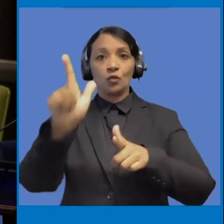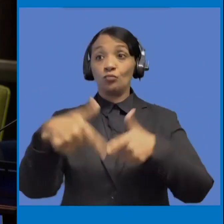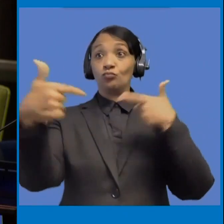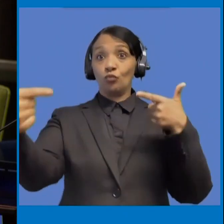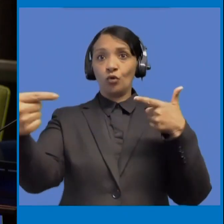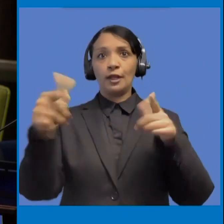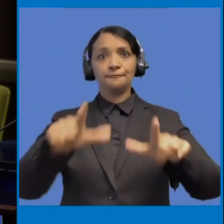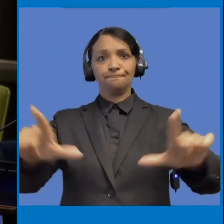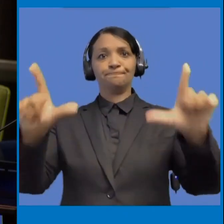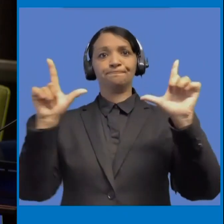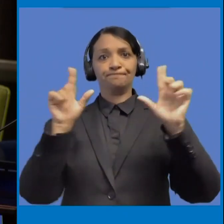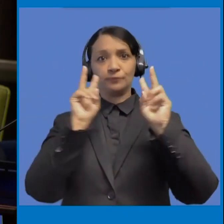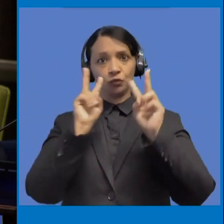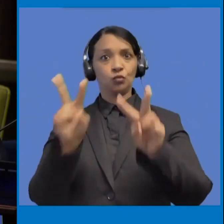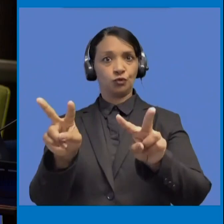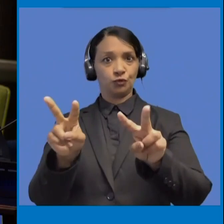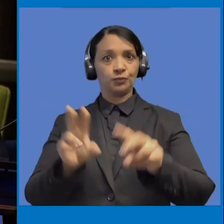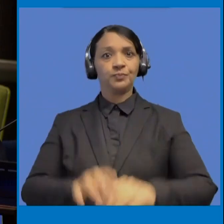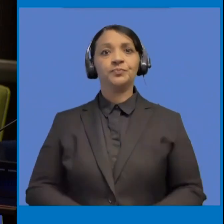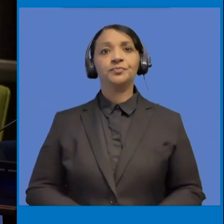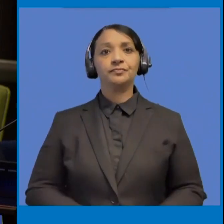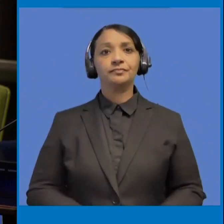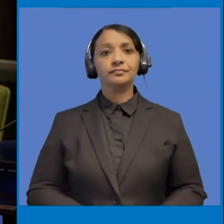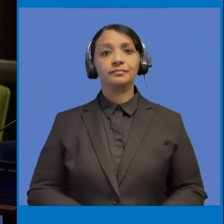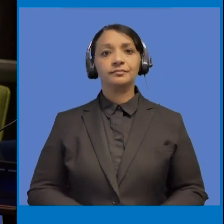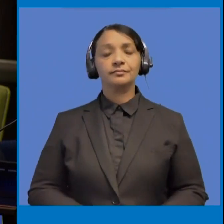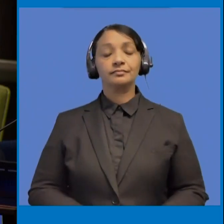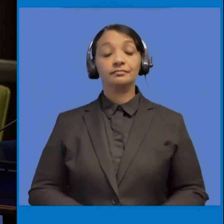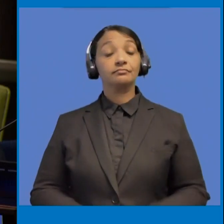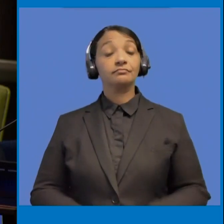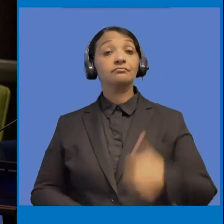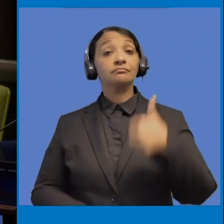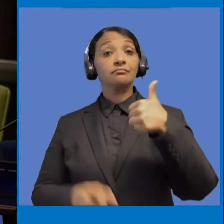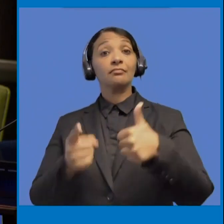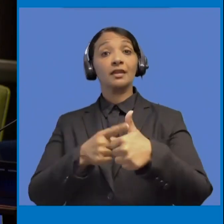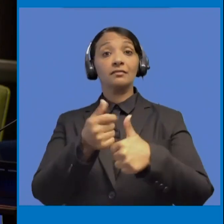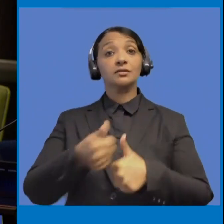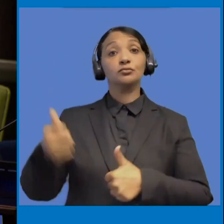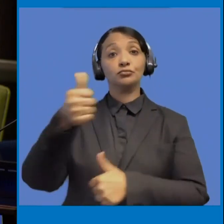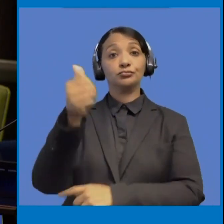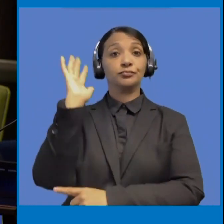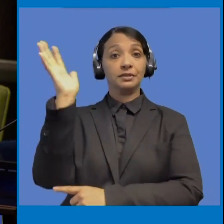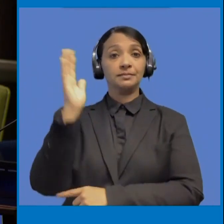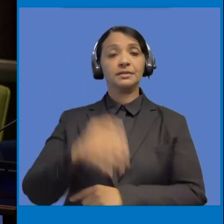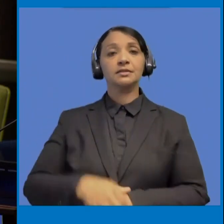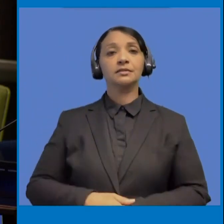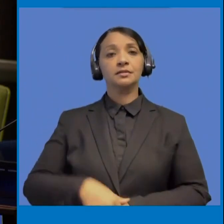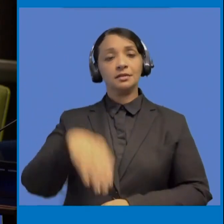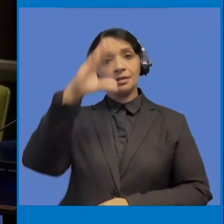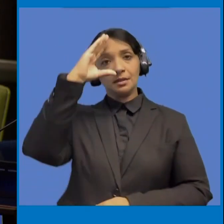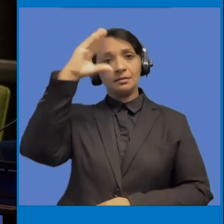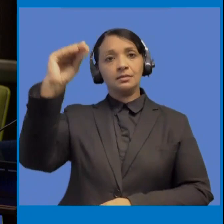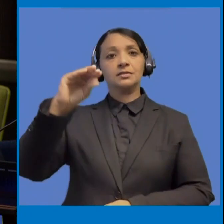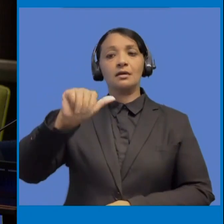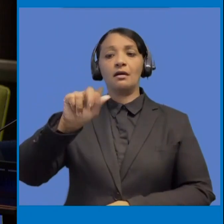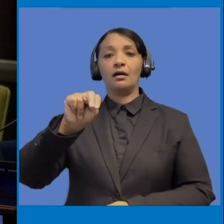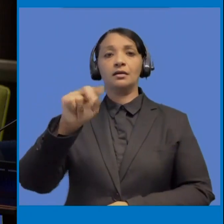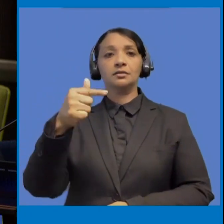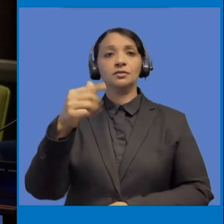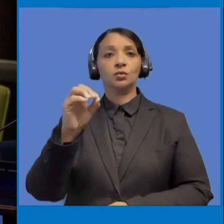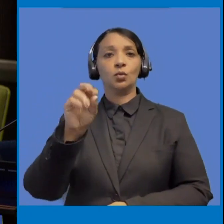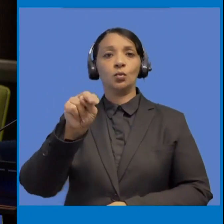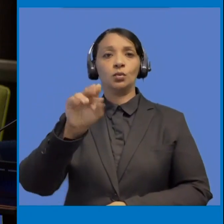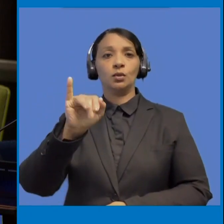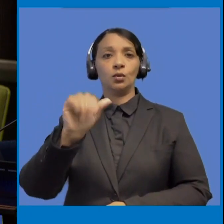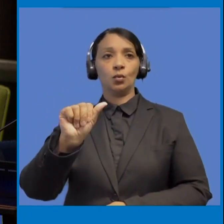I now have the honor to invite our first high-level speaker, His Excellency Mr. Antonio Guterres, UN Secretary General, to